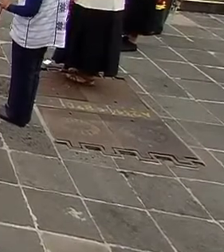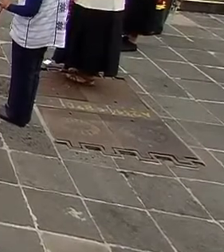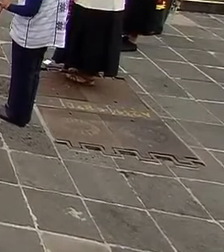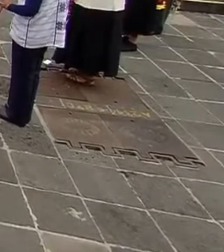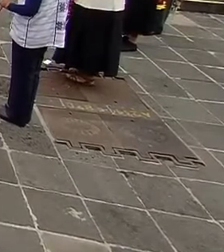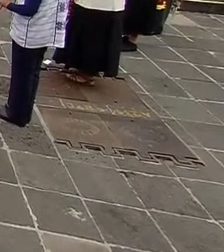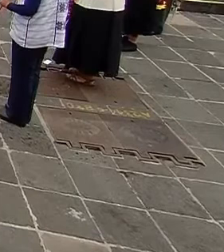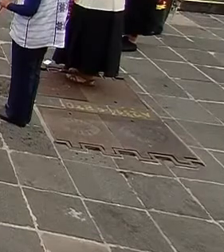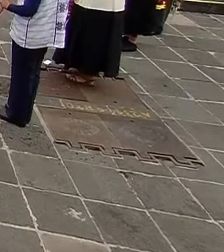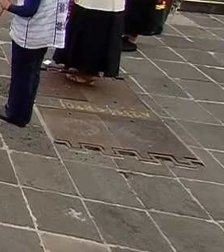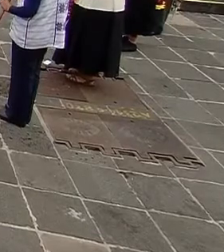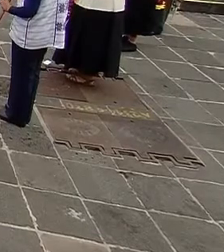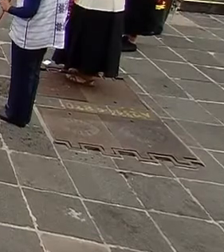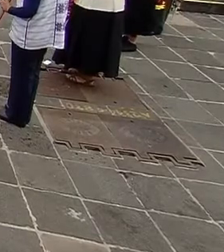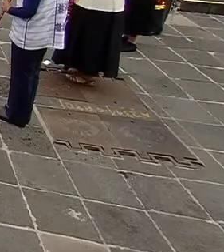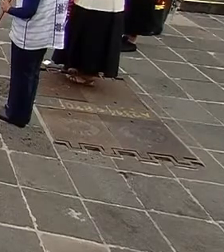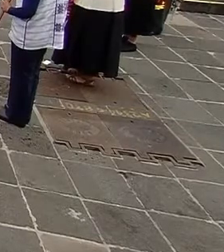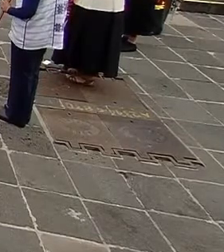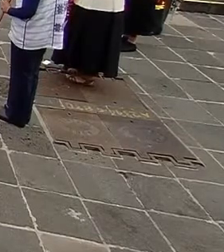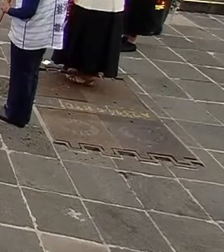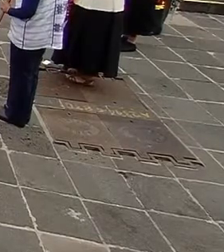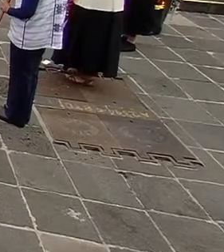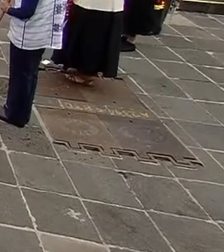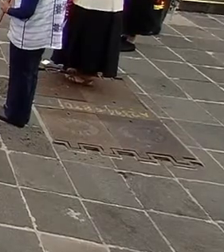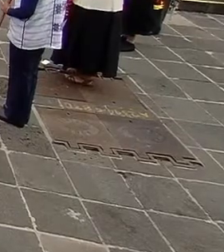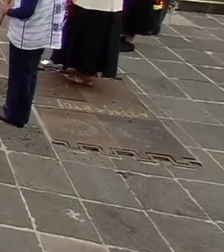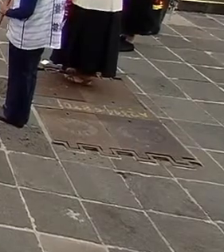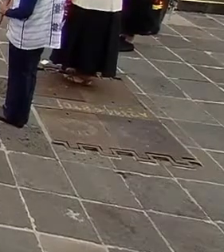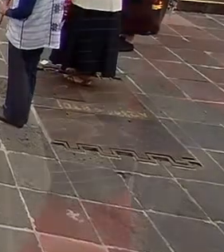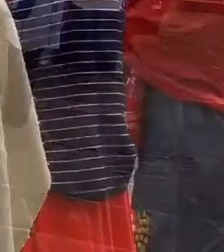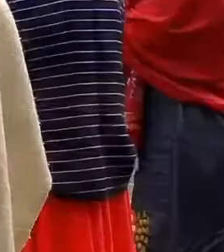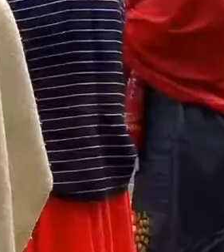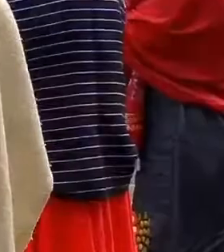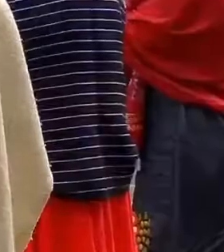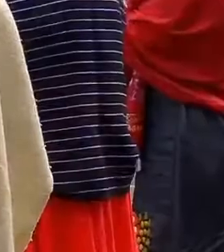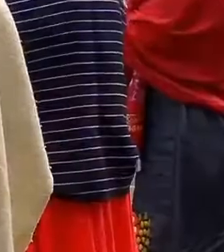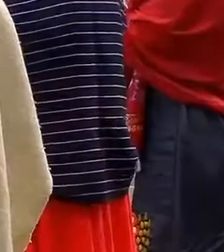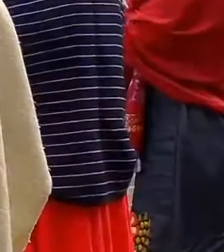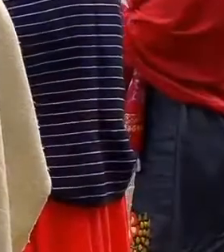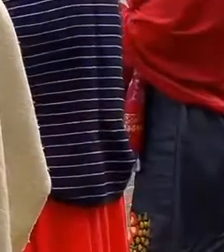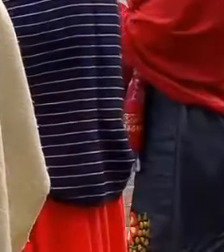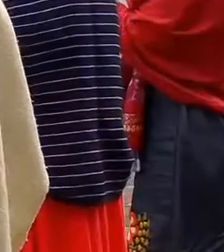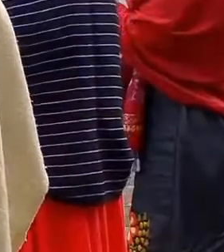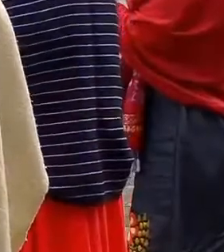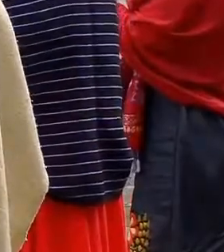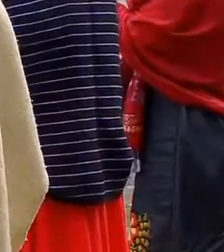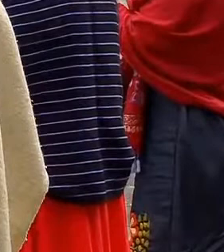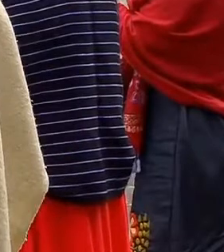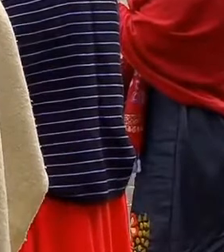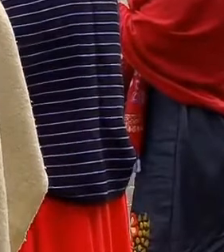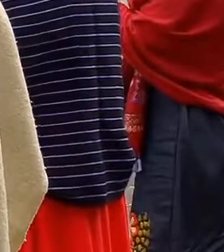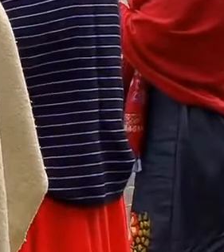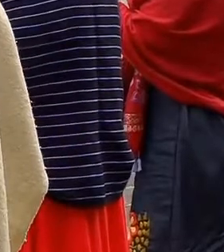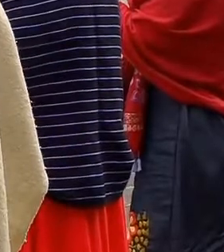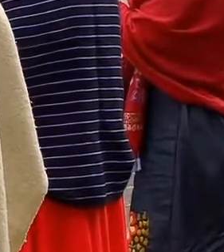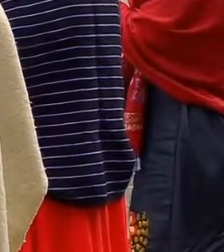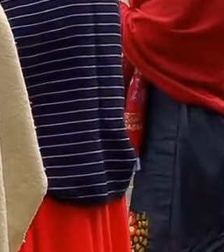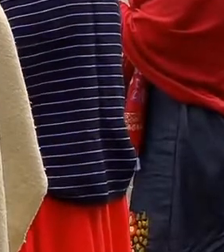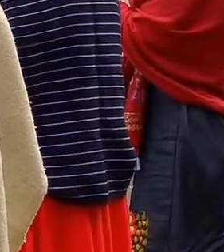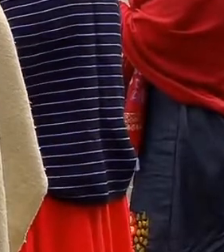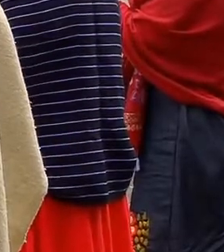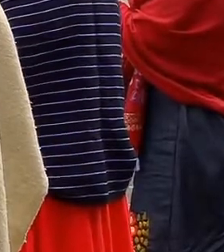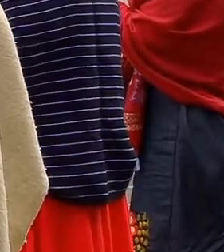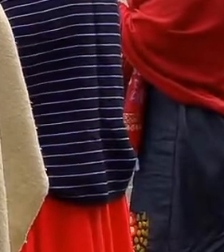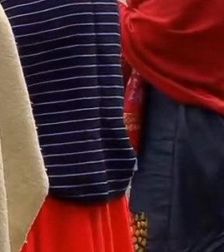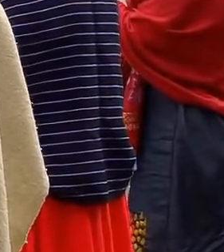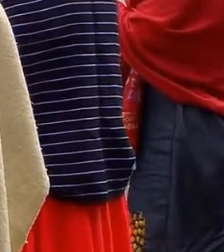Acatzalan, in Inamicoyan, in Inchilleloyan, Naucampa in Epapatlaca, in Oncaasico, Motlalico,